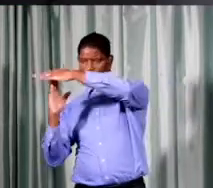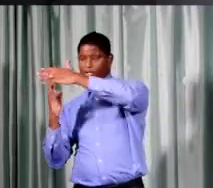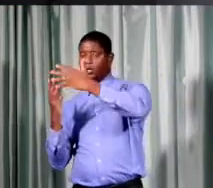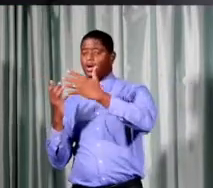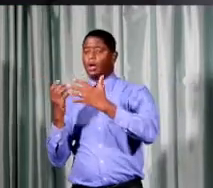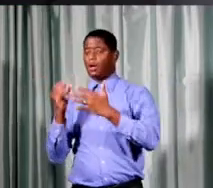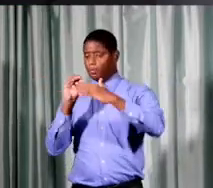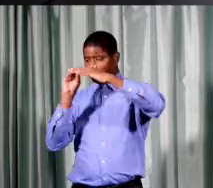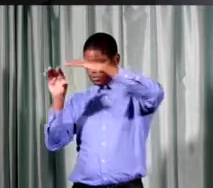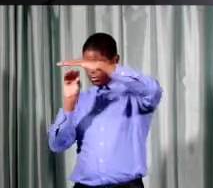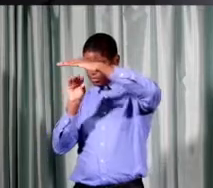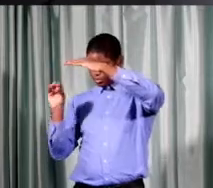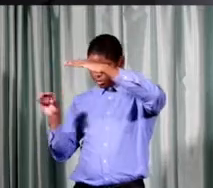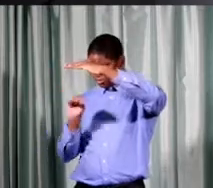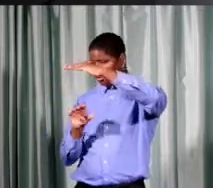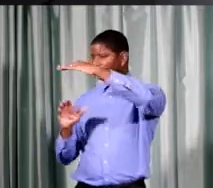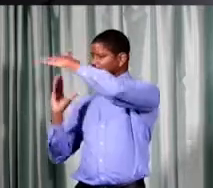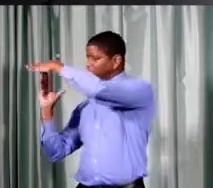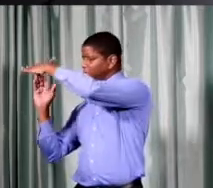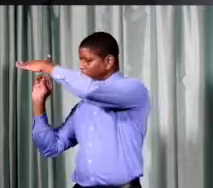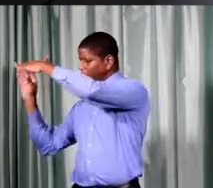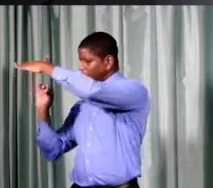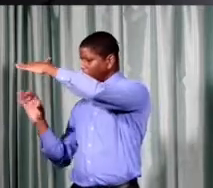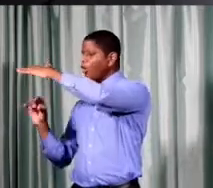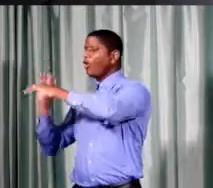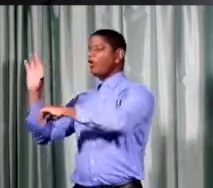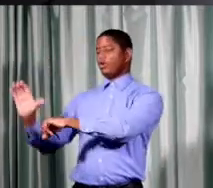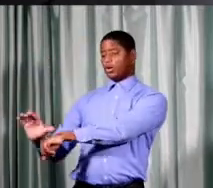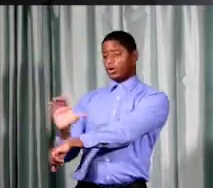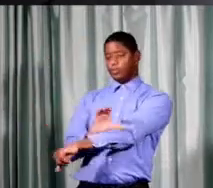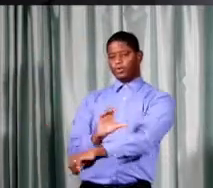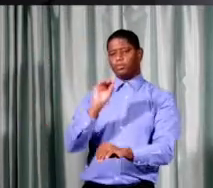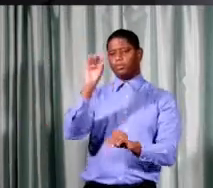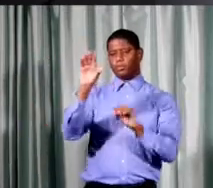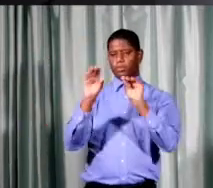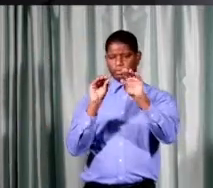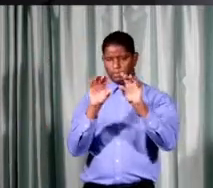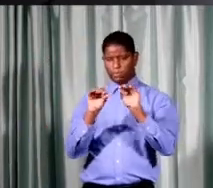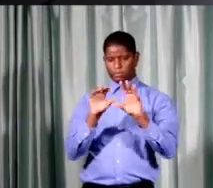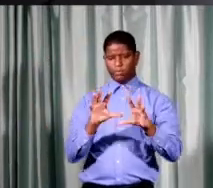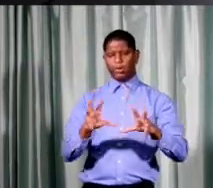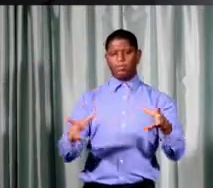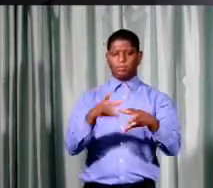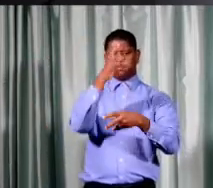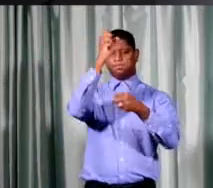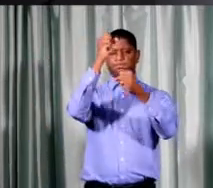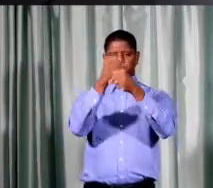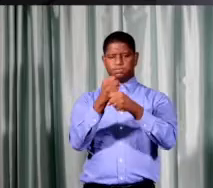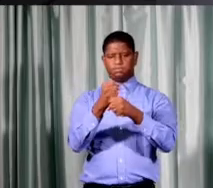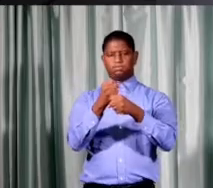computer system and your accounts are actually the database.